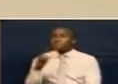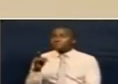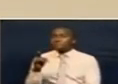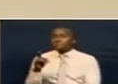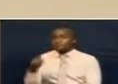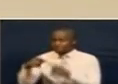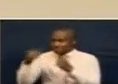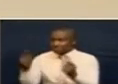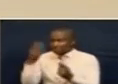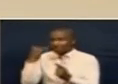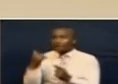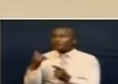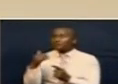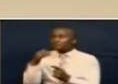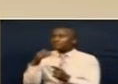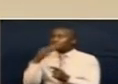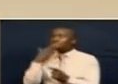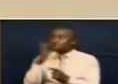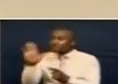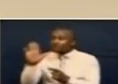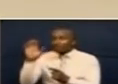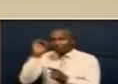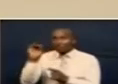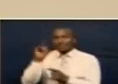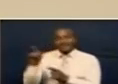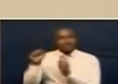the wishes of a community. Musalia would have been a president